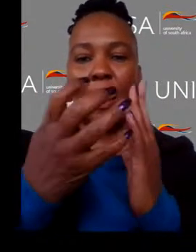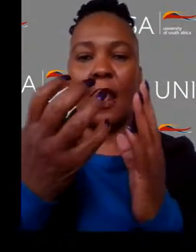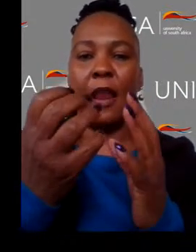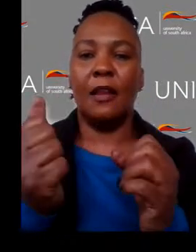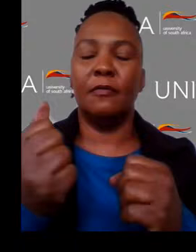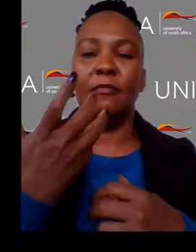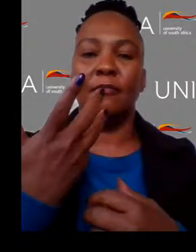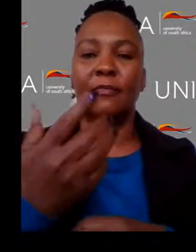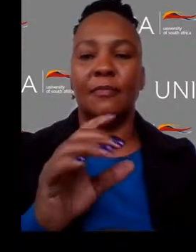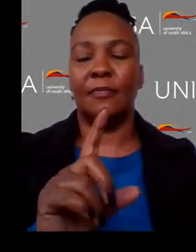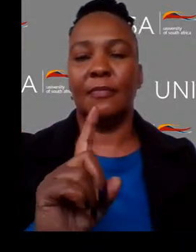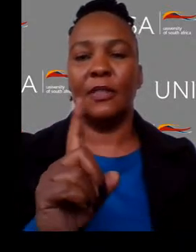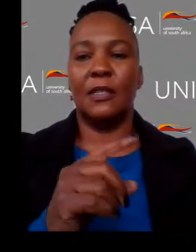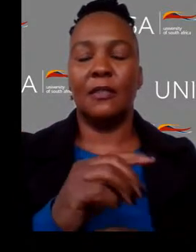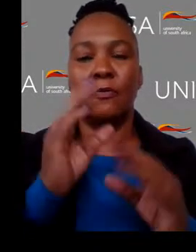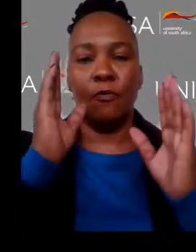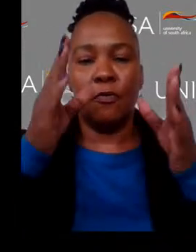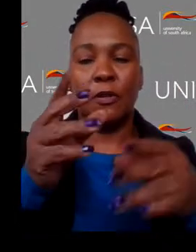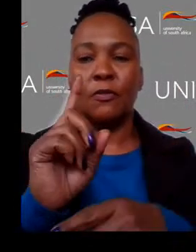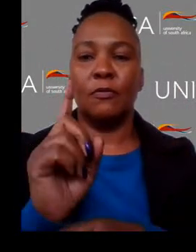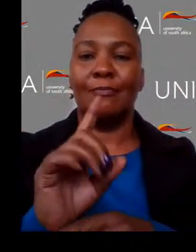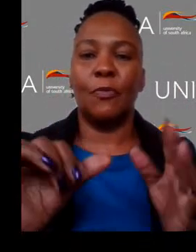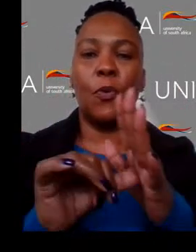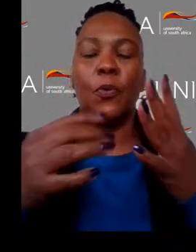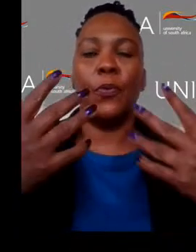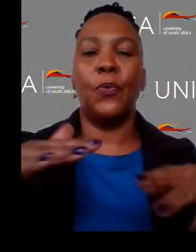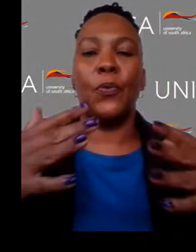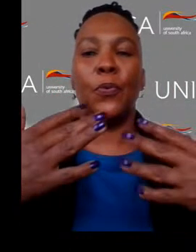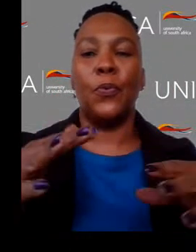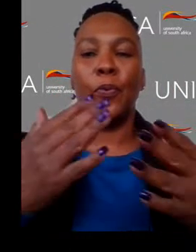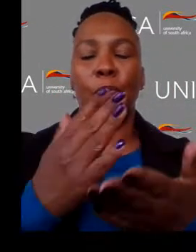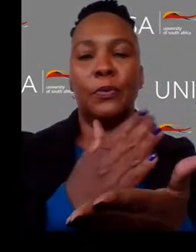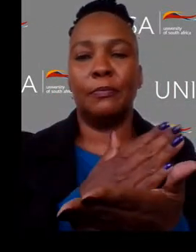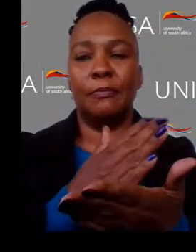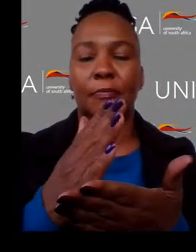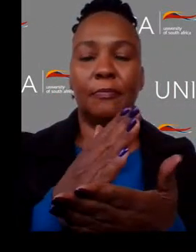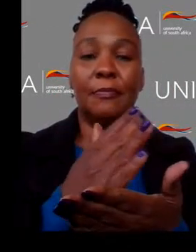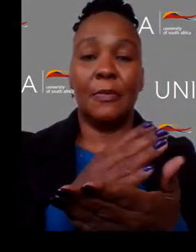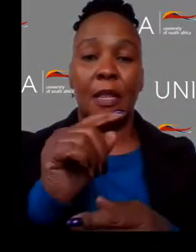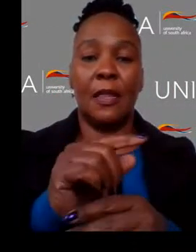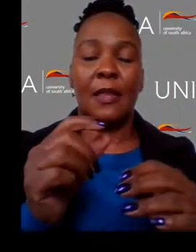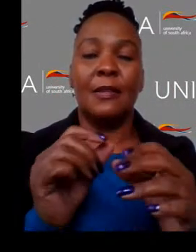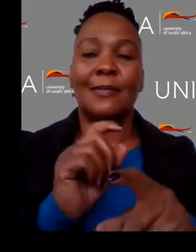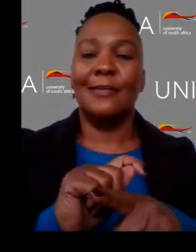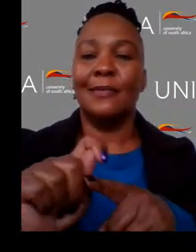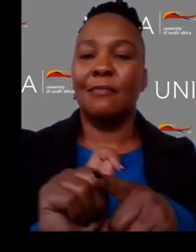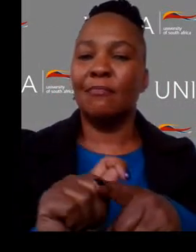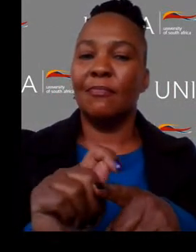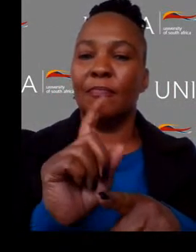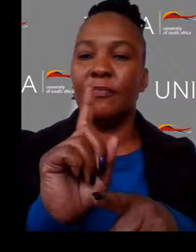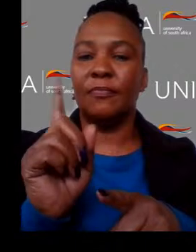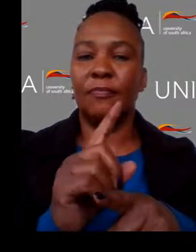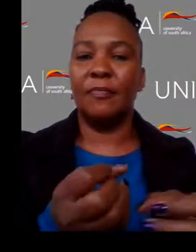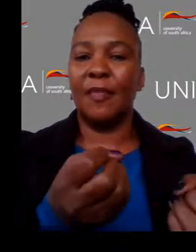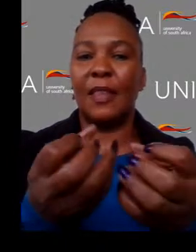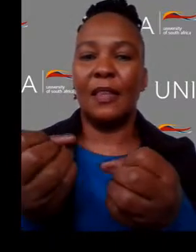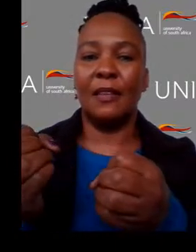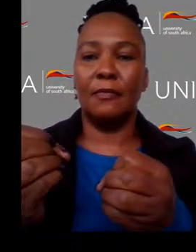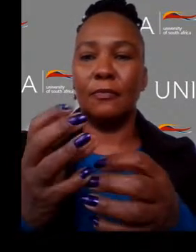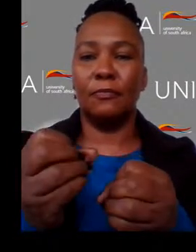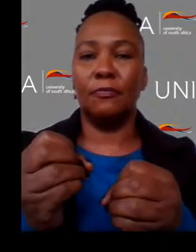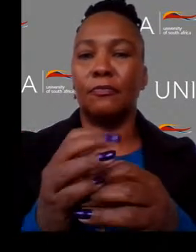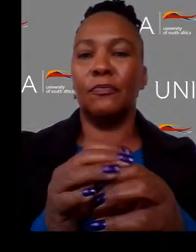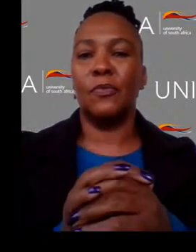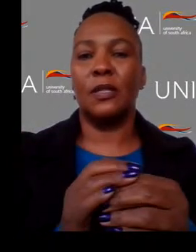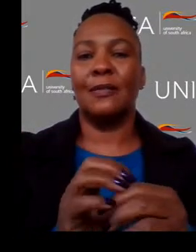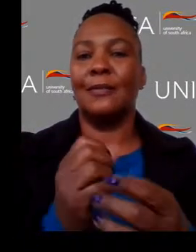flexibility and the ease to focus on the more critical aspects. So, part of this training is really to provide that core digital skills that you need